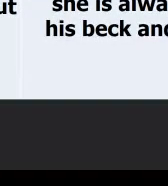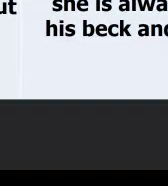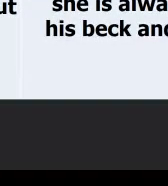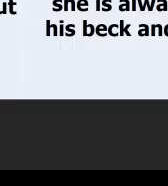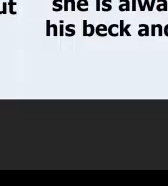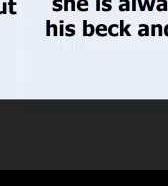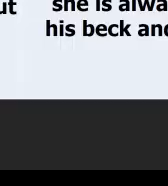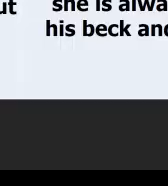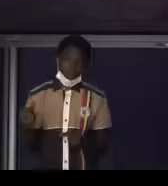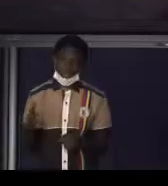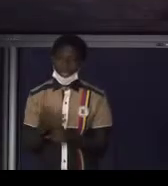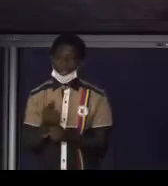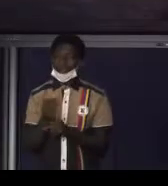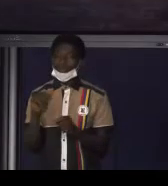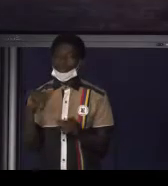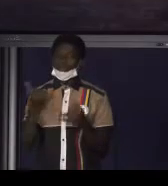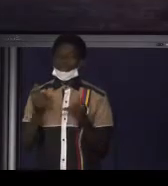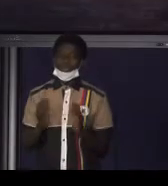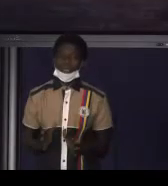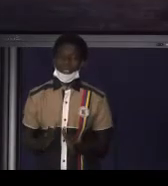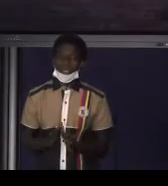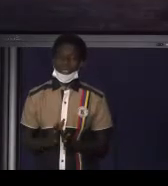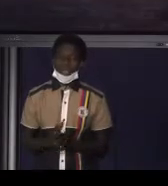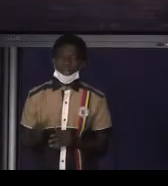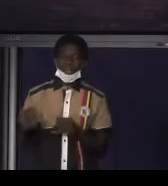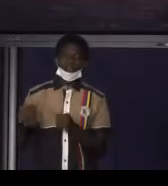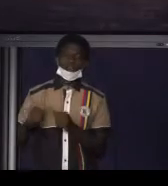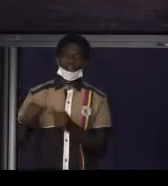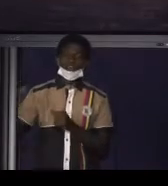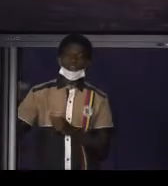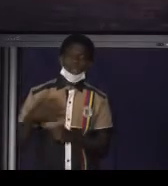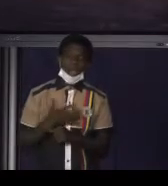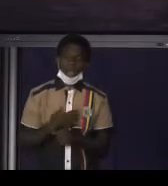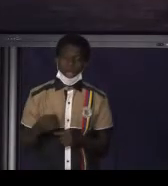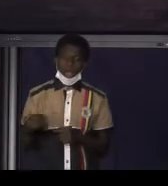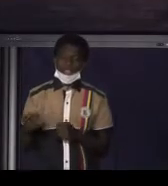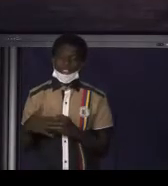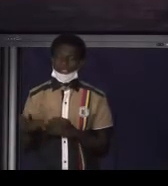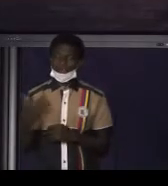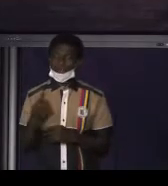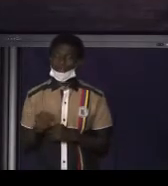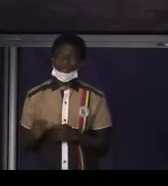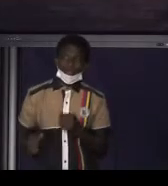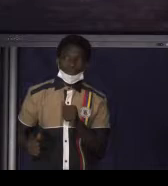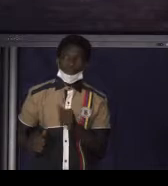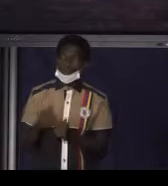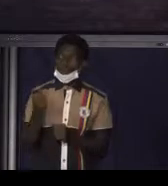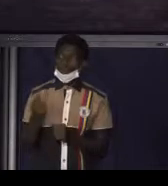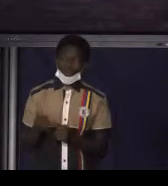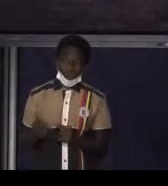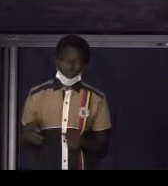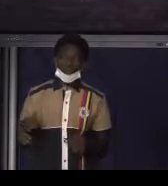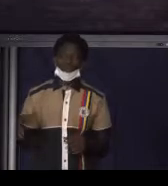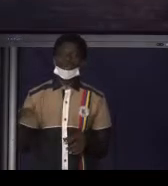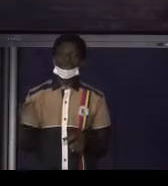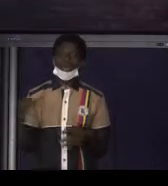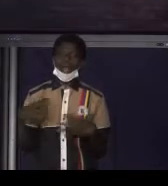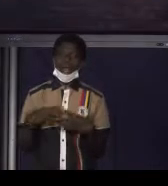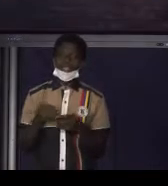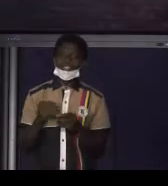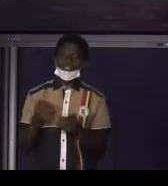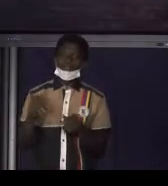That's a sentence using far and away. Is far and away the most accomplished player? That